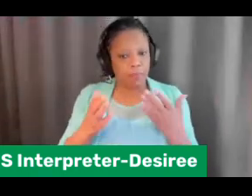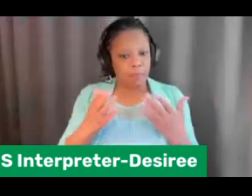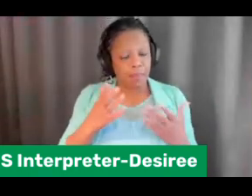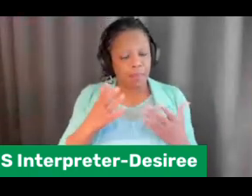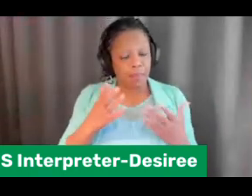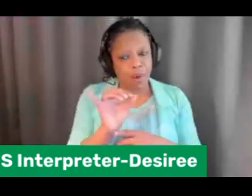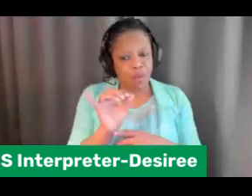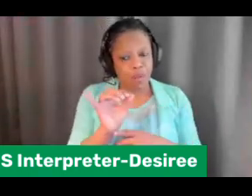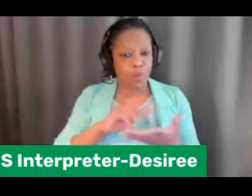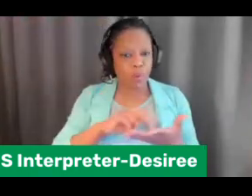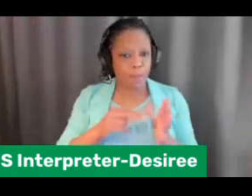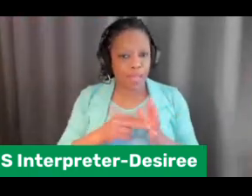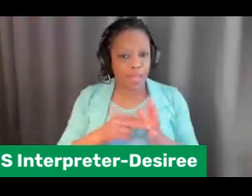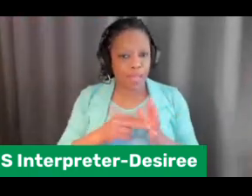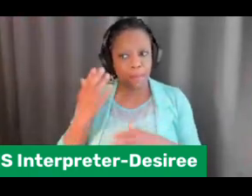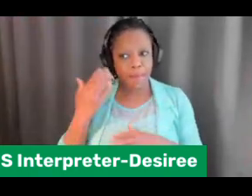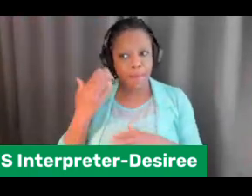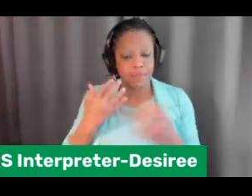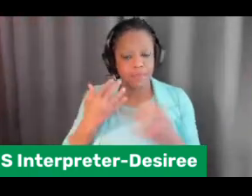make the future better.